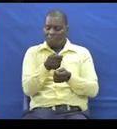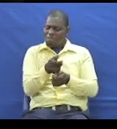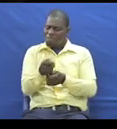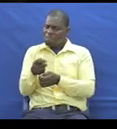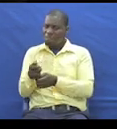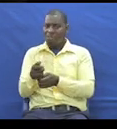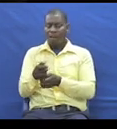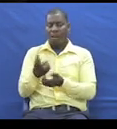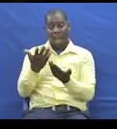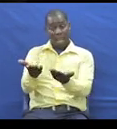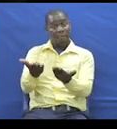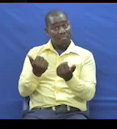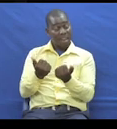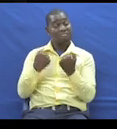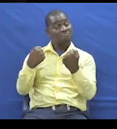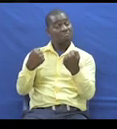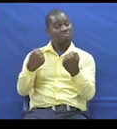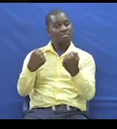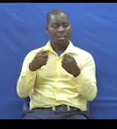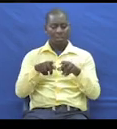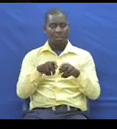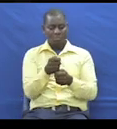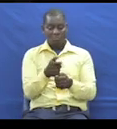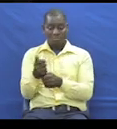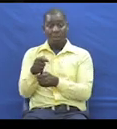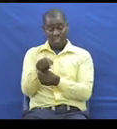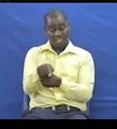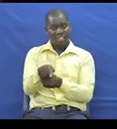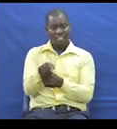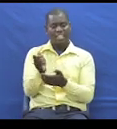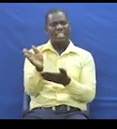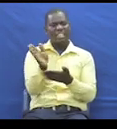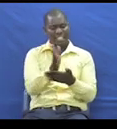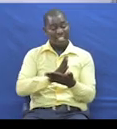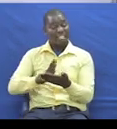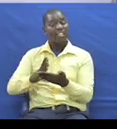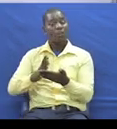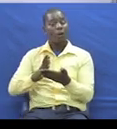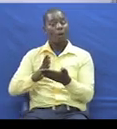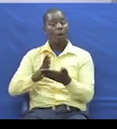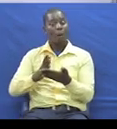I can manage to break it as several